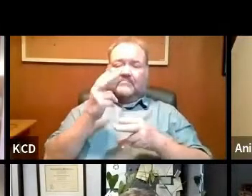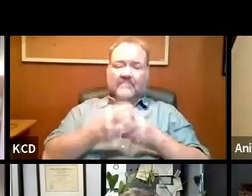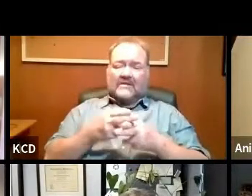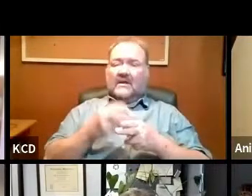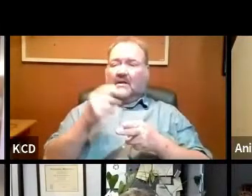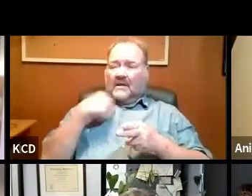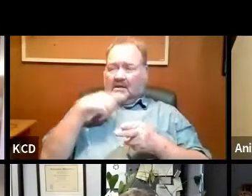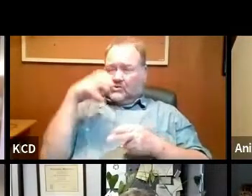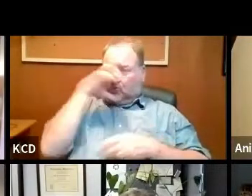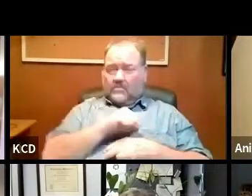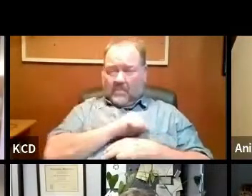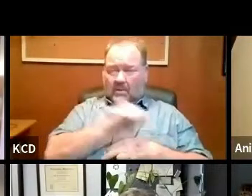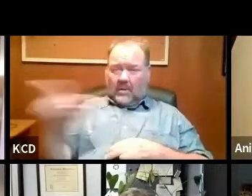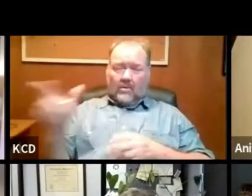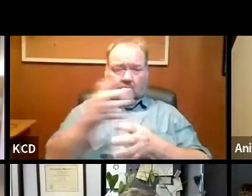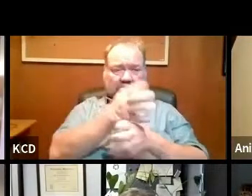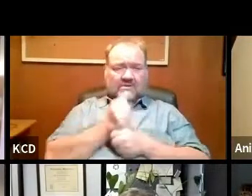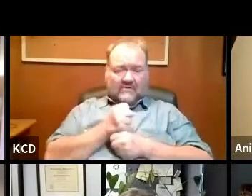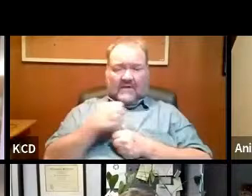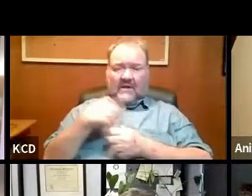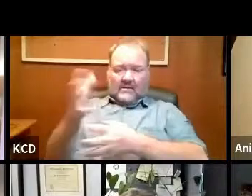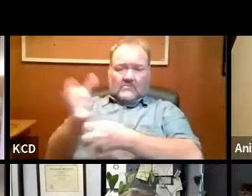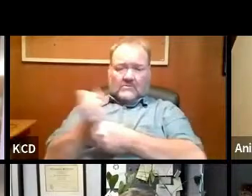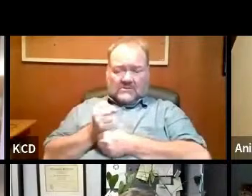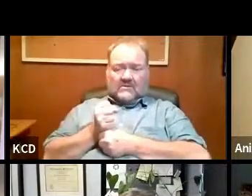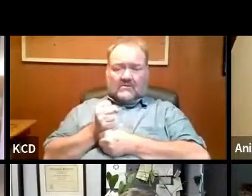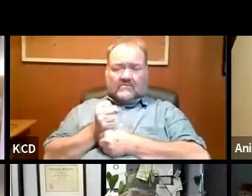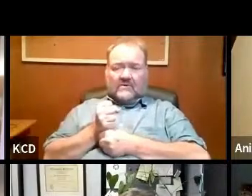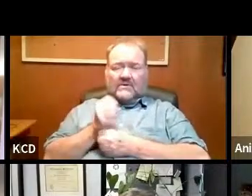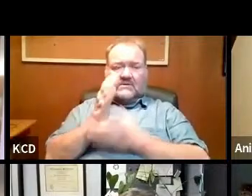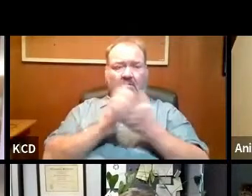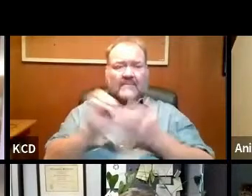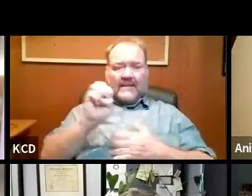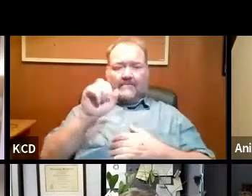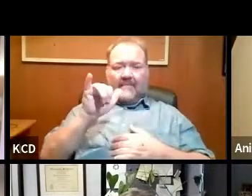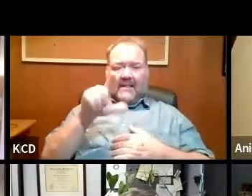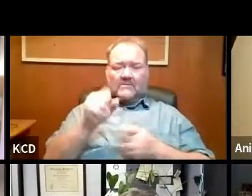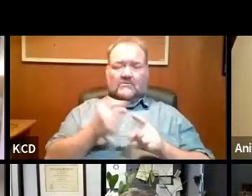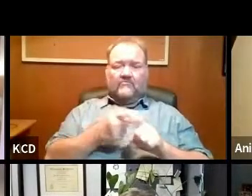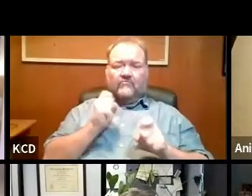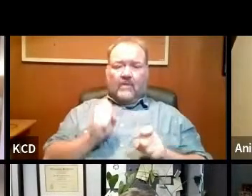has received, and I know I received some emails from